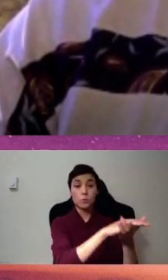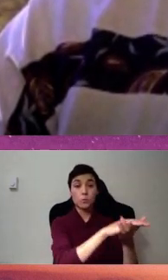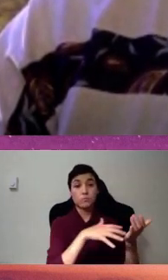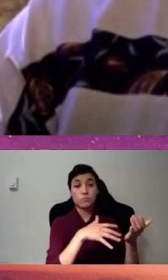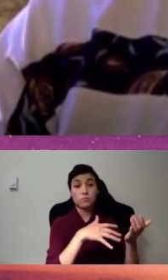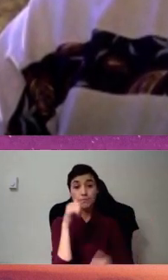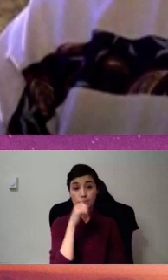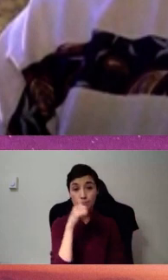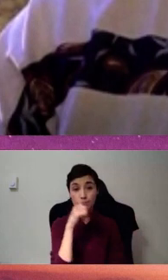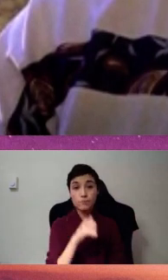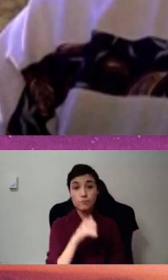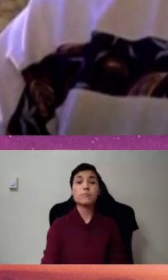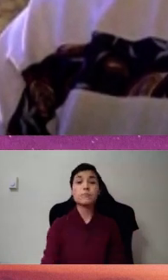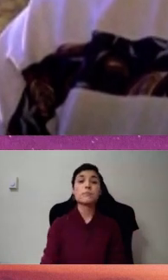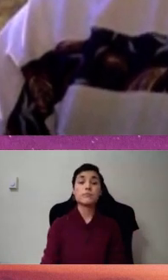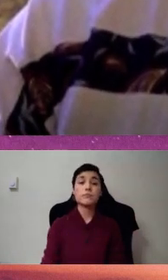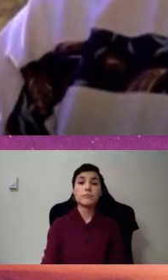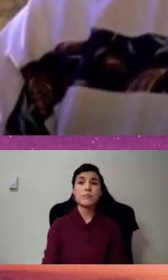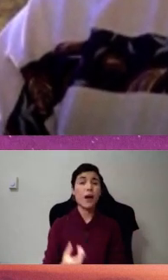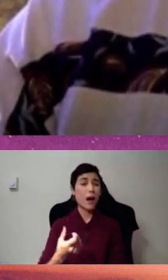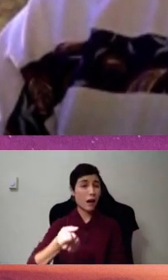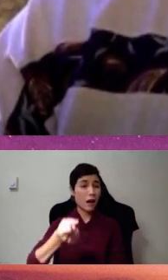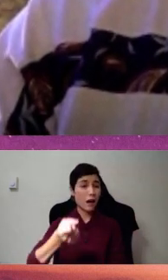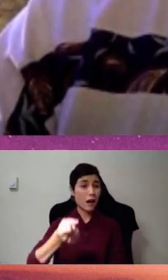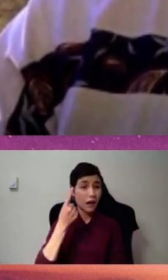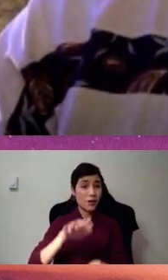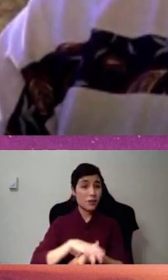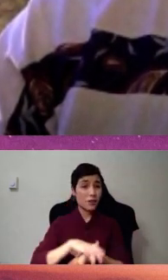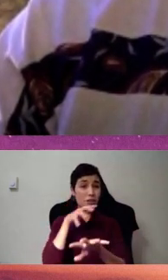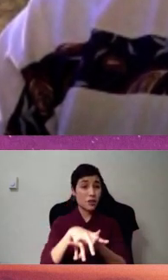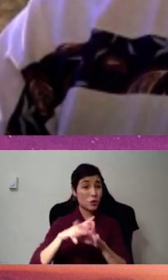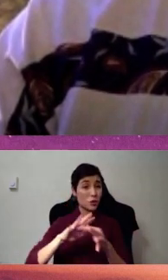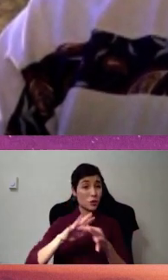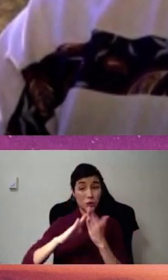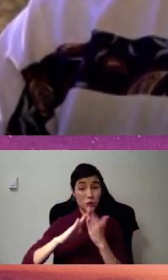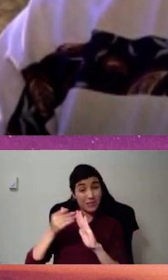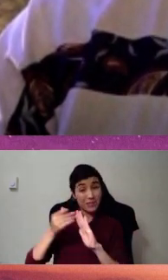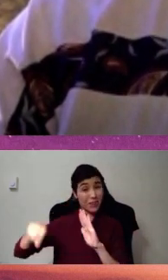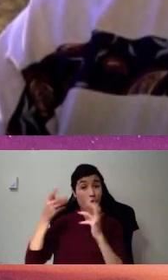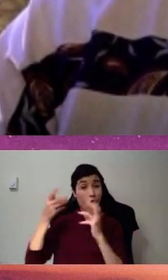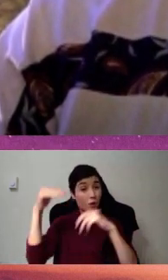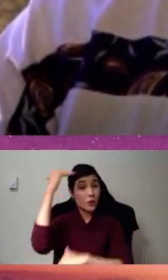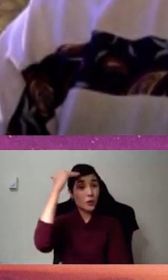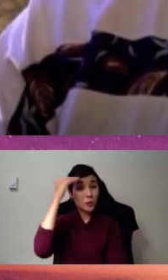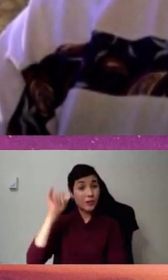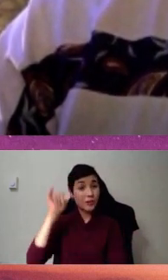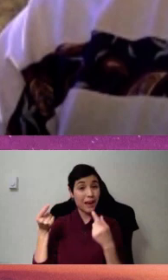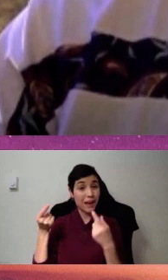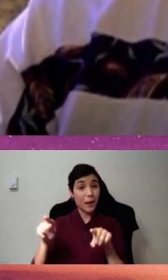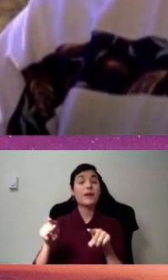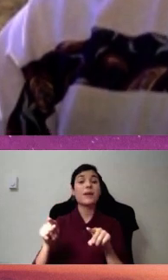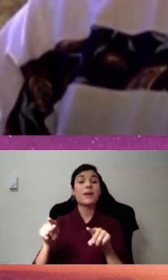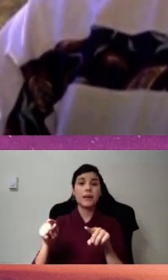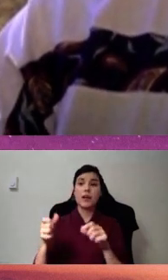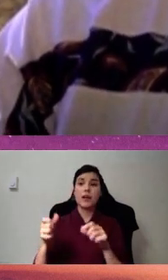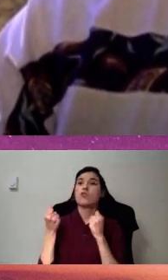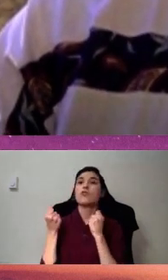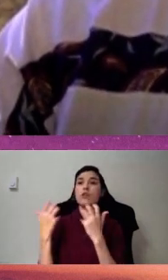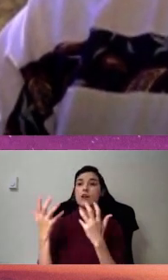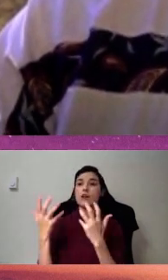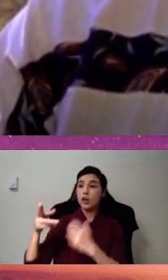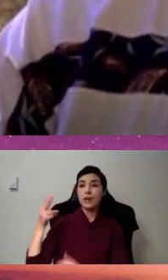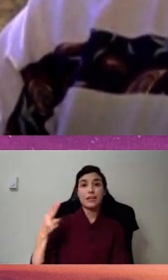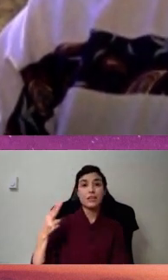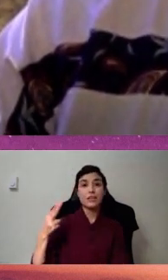world around have always known about, and that, a lot of Indigenous knowledge is passed through verbally,